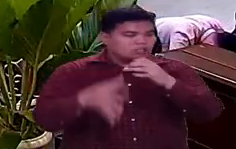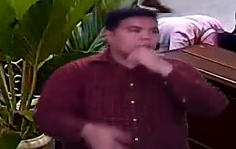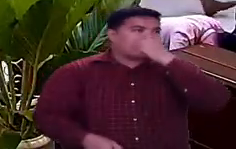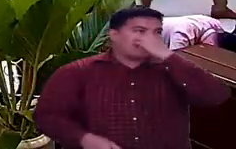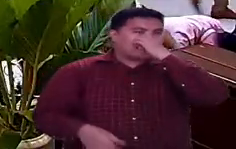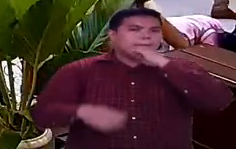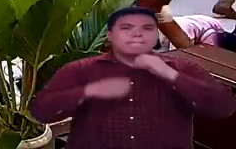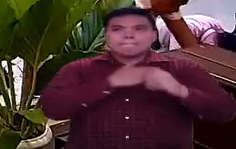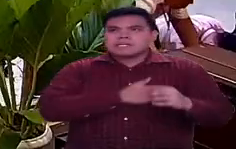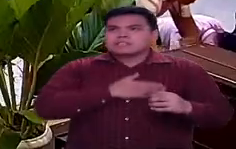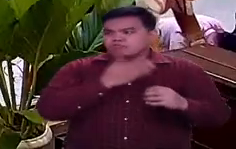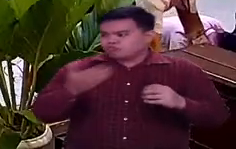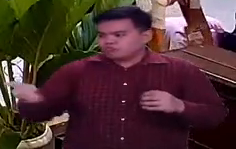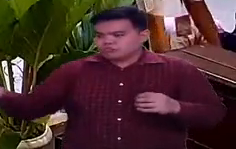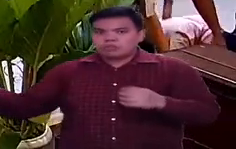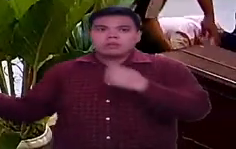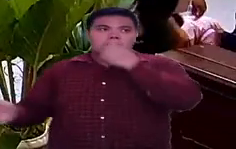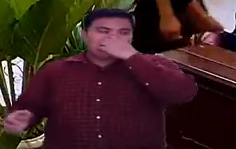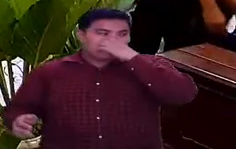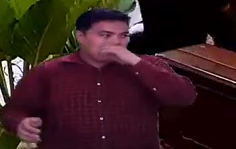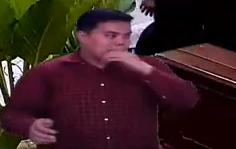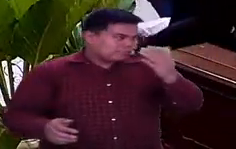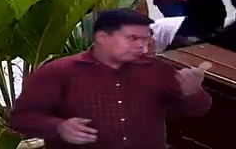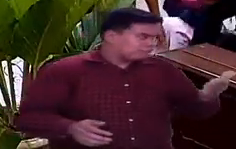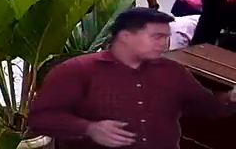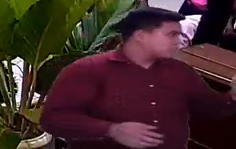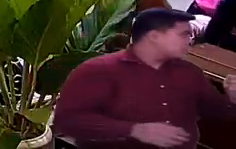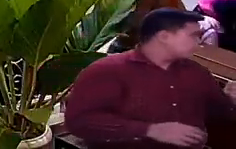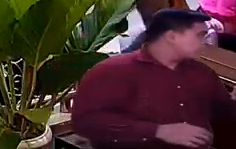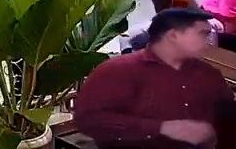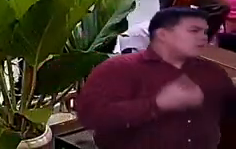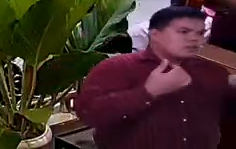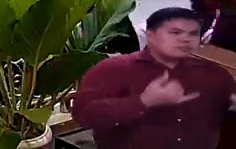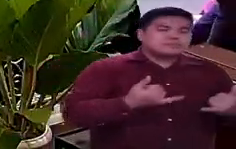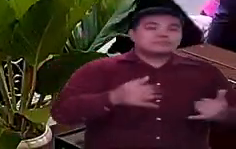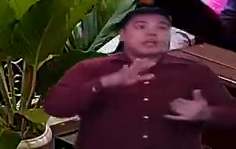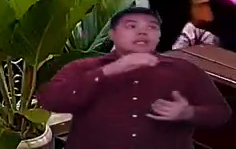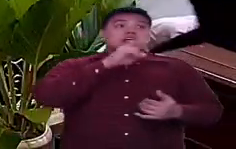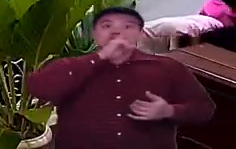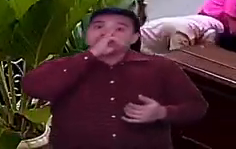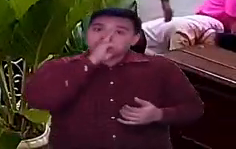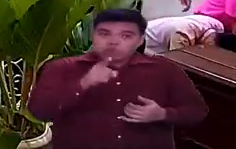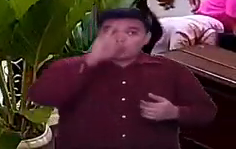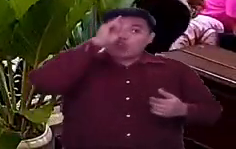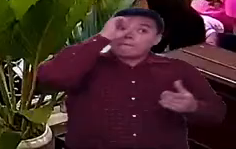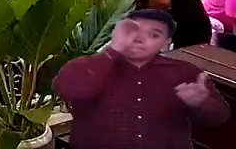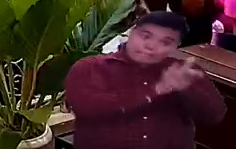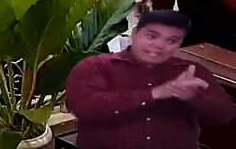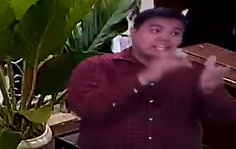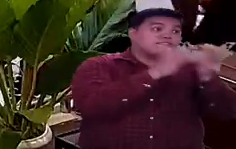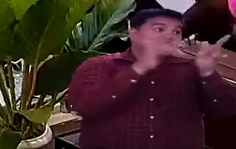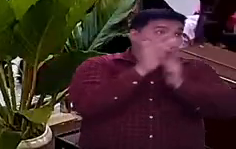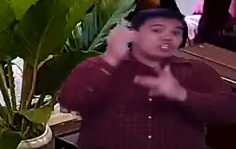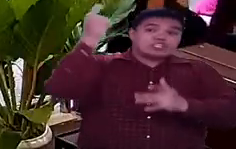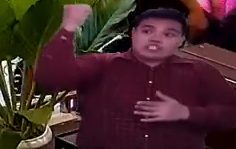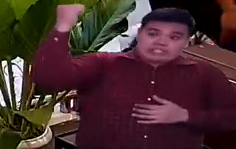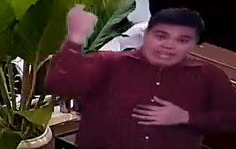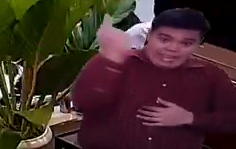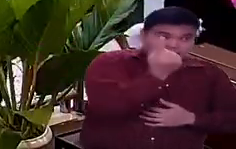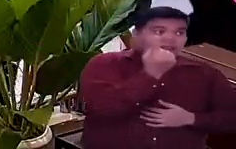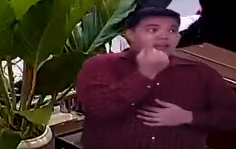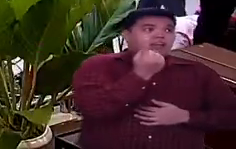Plus, please come up here. Please come up here. Let us be intentional. If we really believe that Jesus is coming soon,